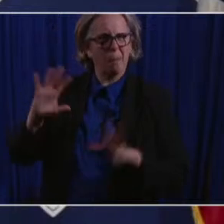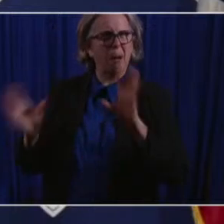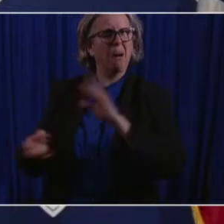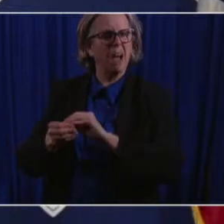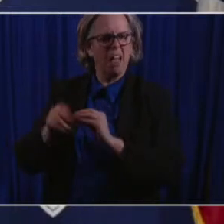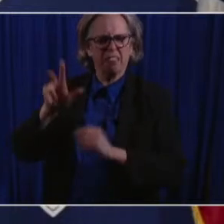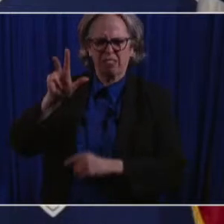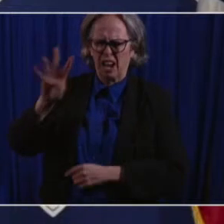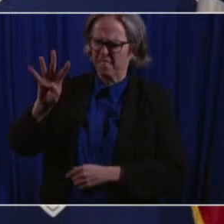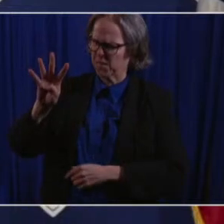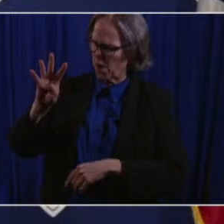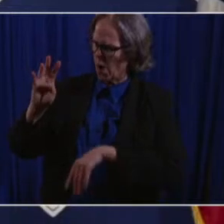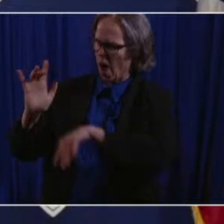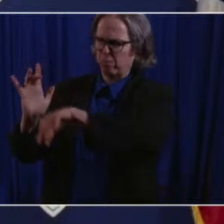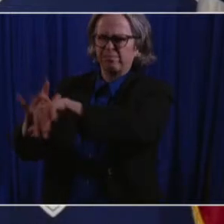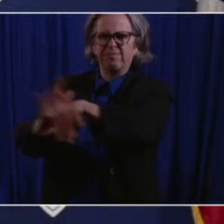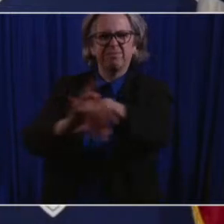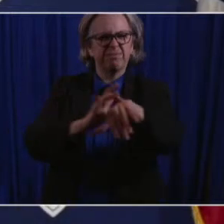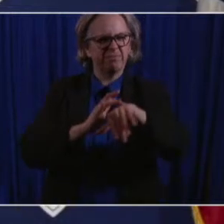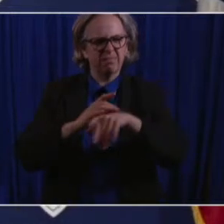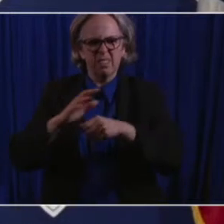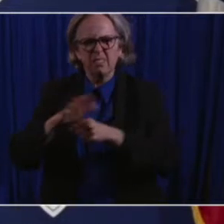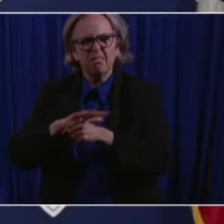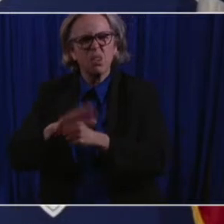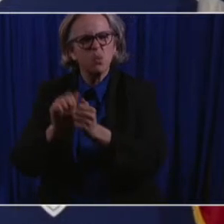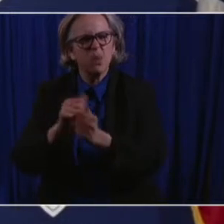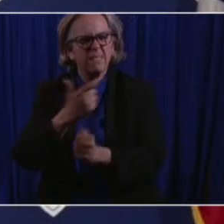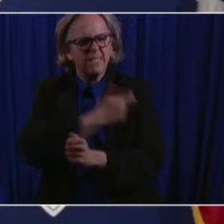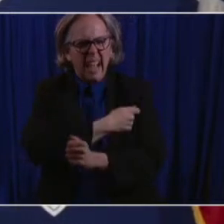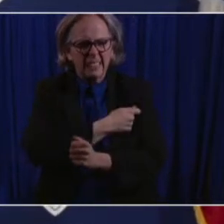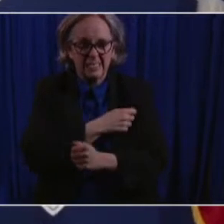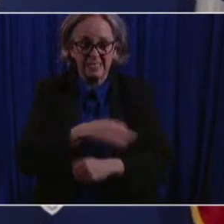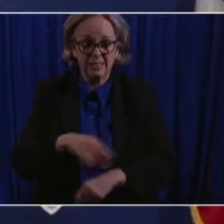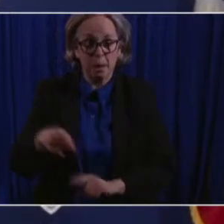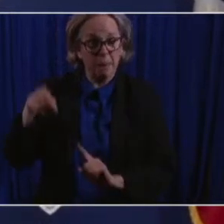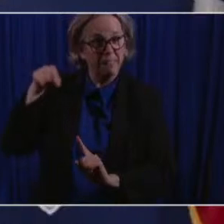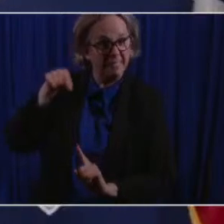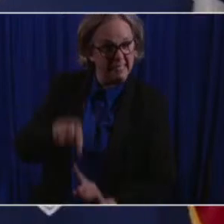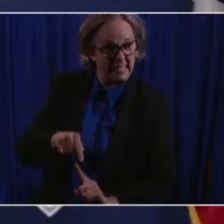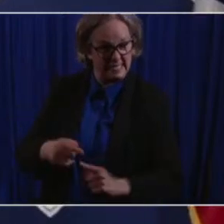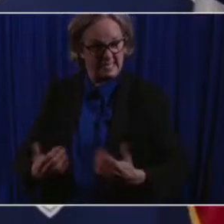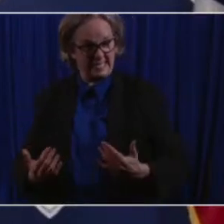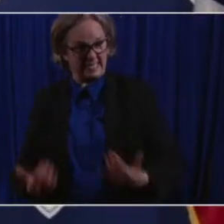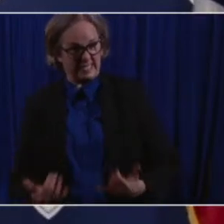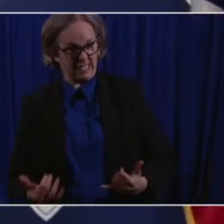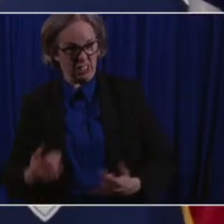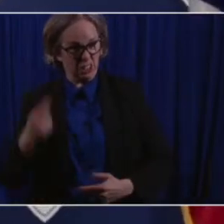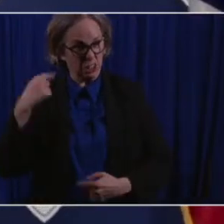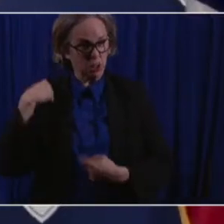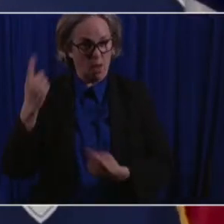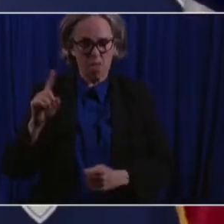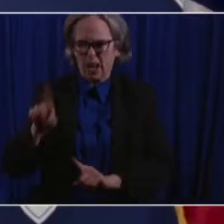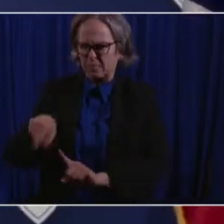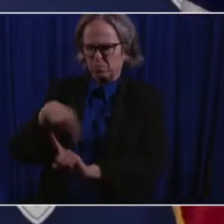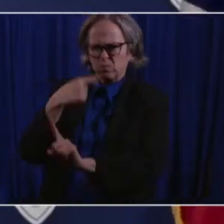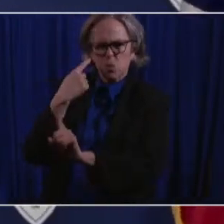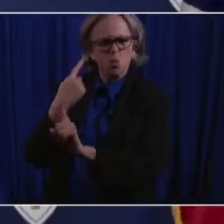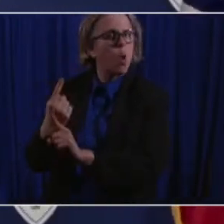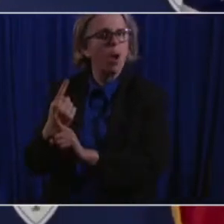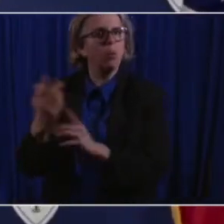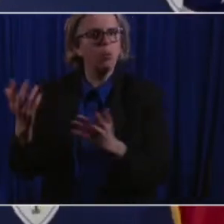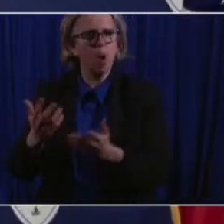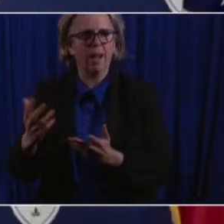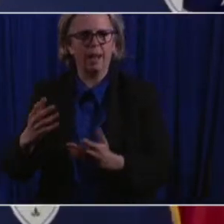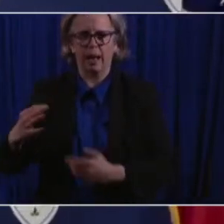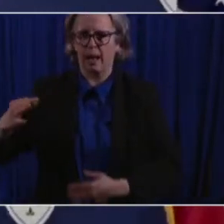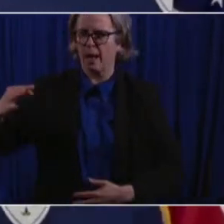kidding the president. I said, this is the only one I think that we visited that had a T-shirt. Once you